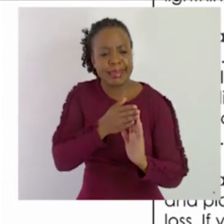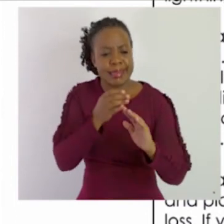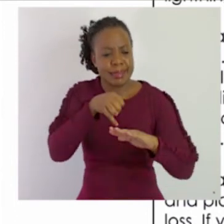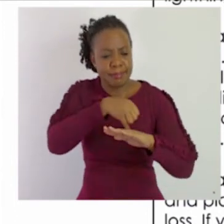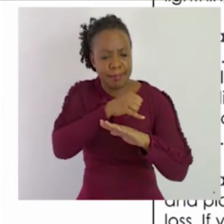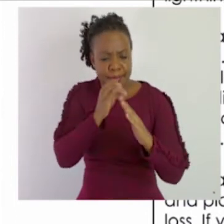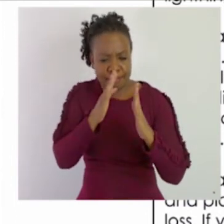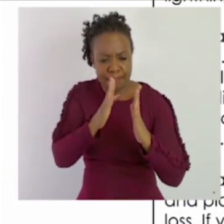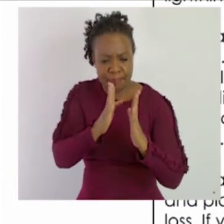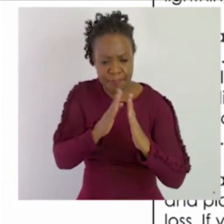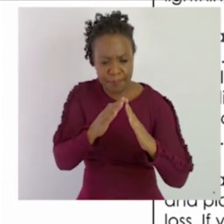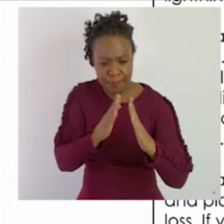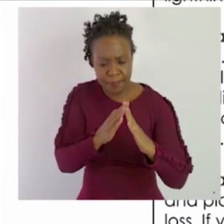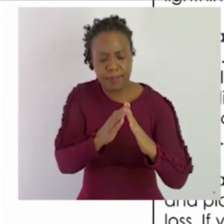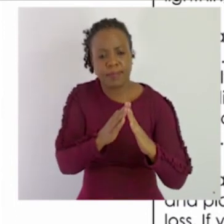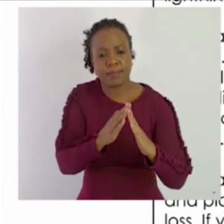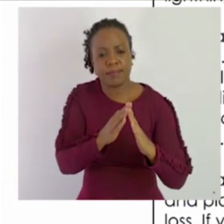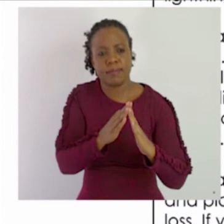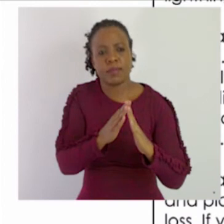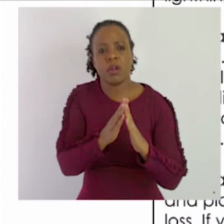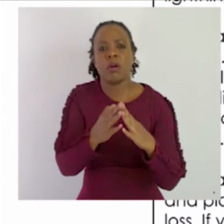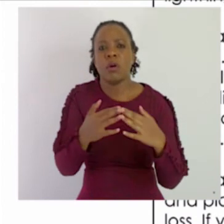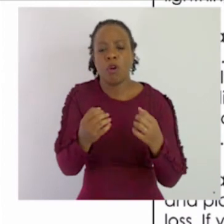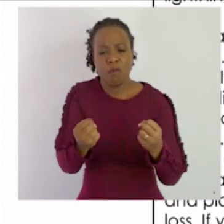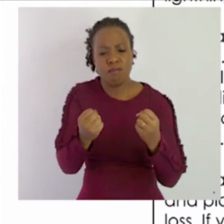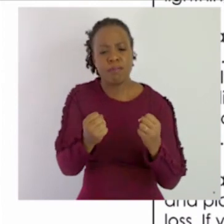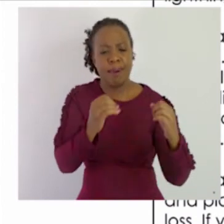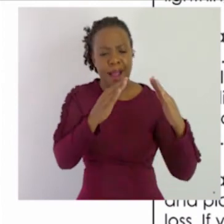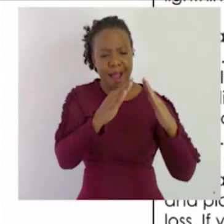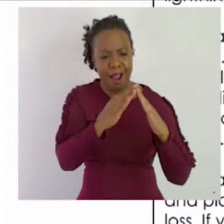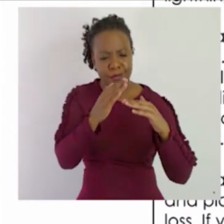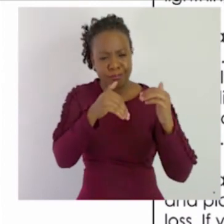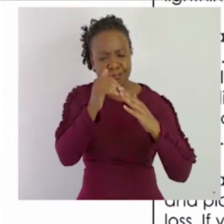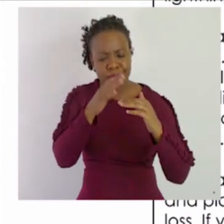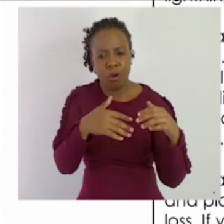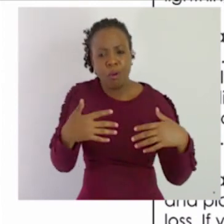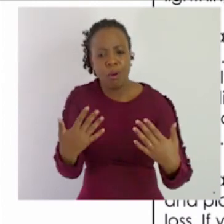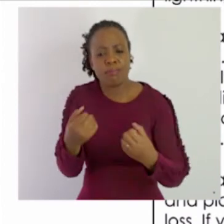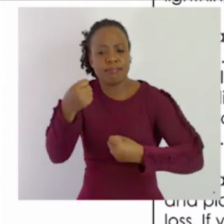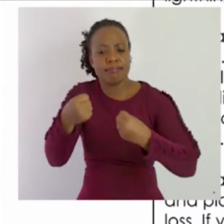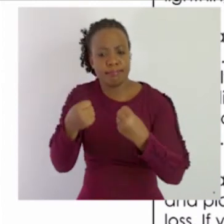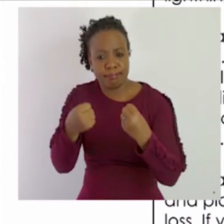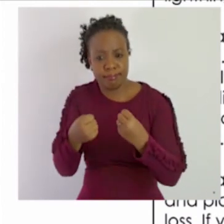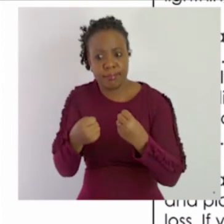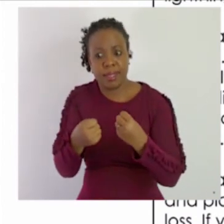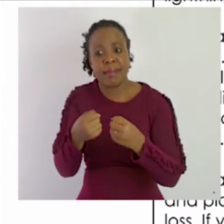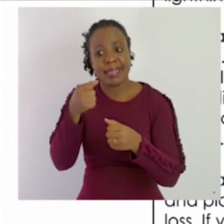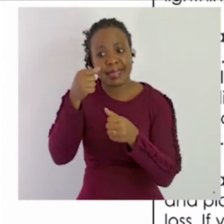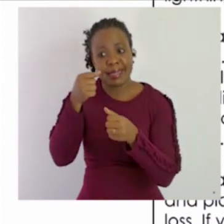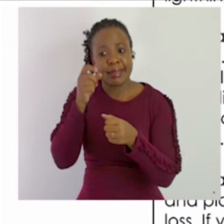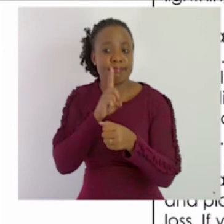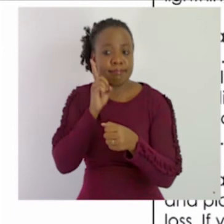place to go is inside a strong building or in a car, but make sure that